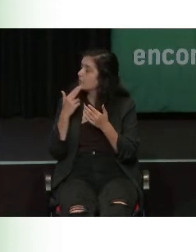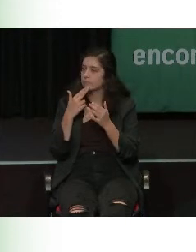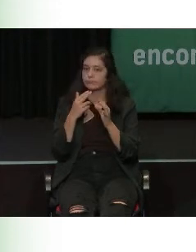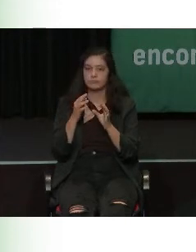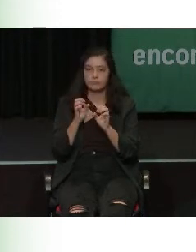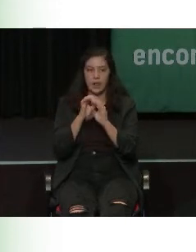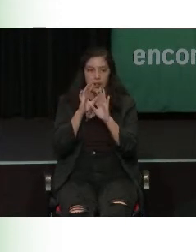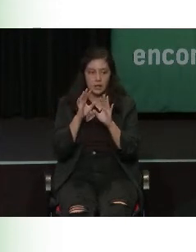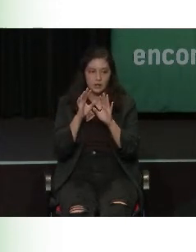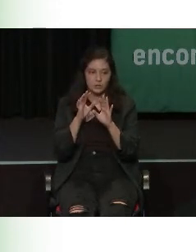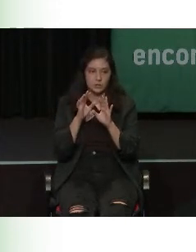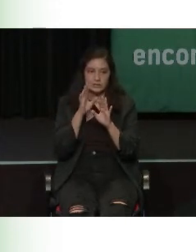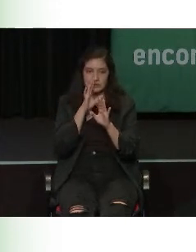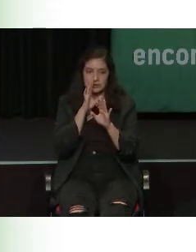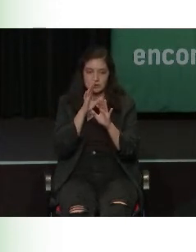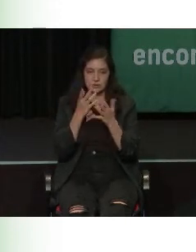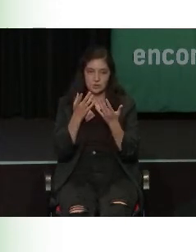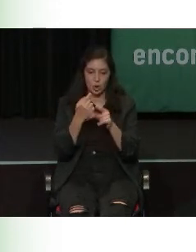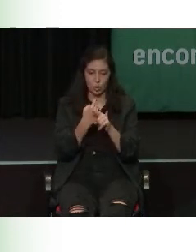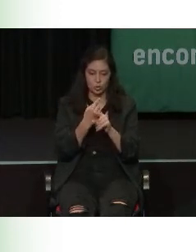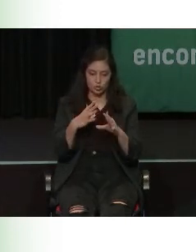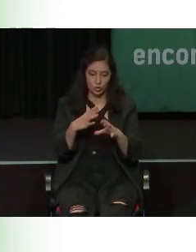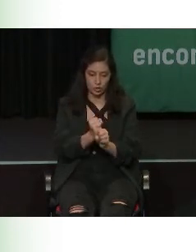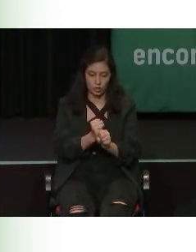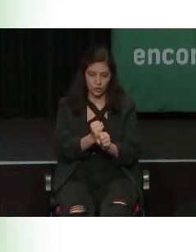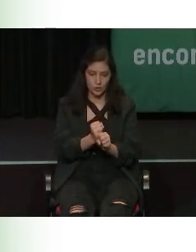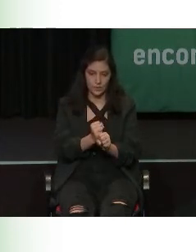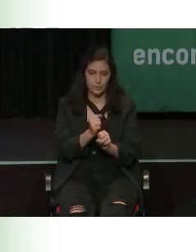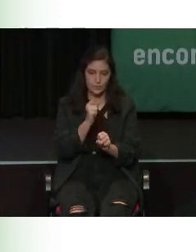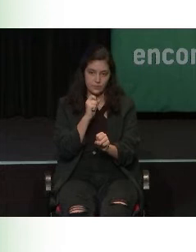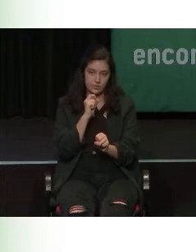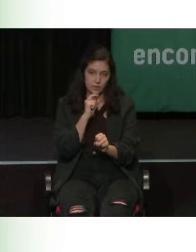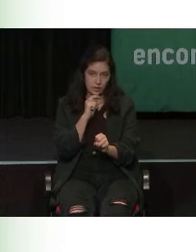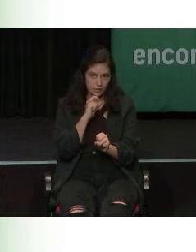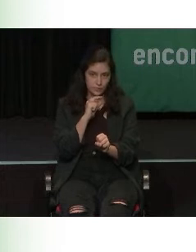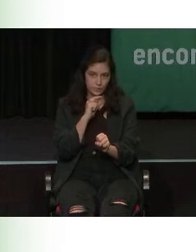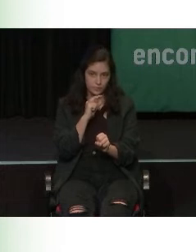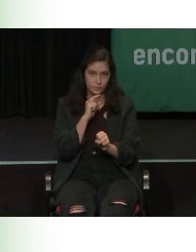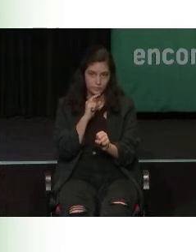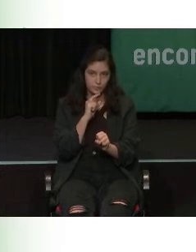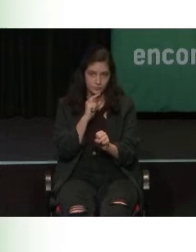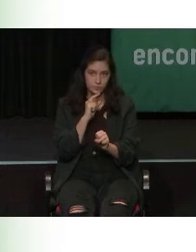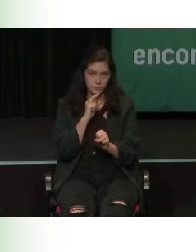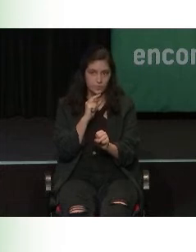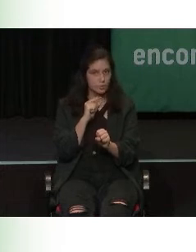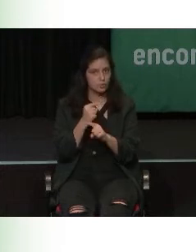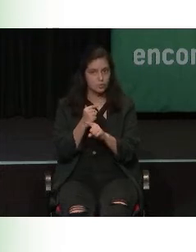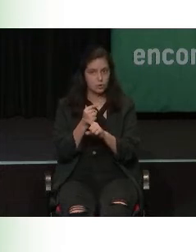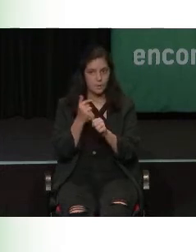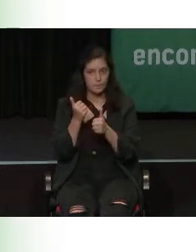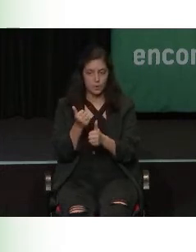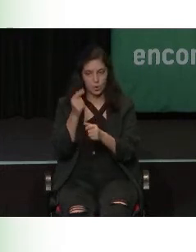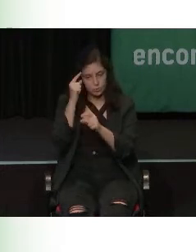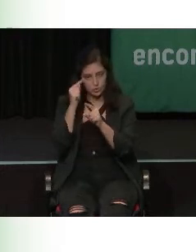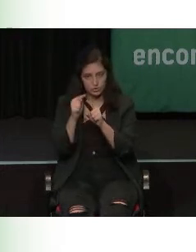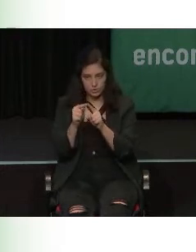by inhibiting these immune checkpoints, we could have a very powerful mechanism to trigger